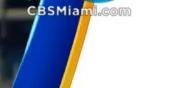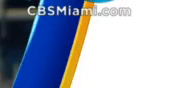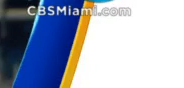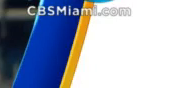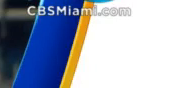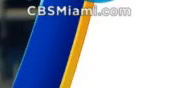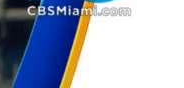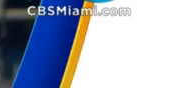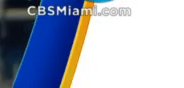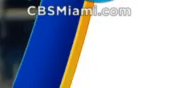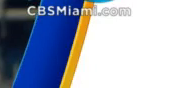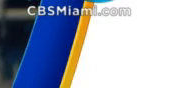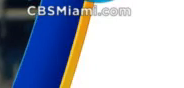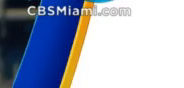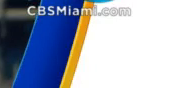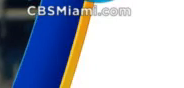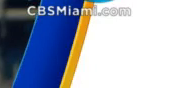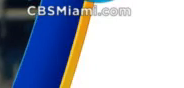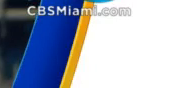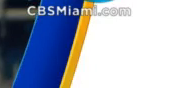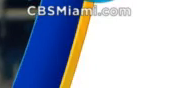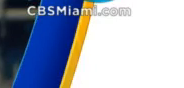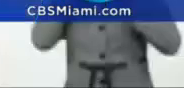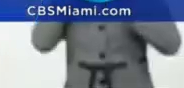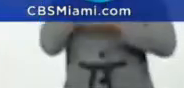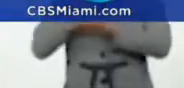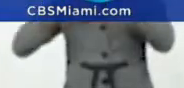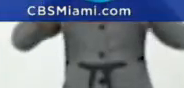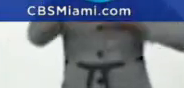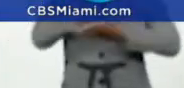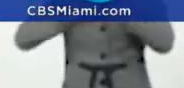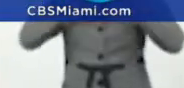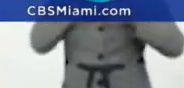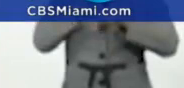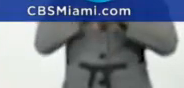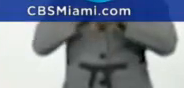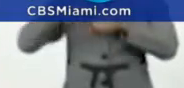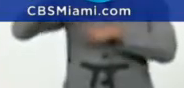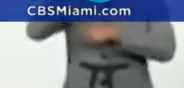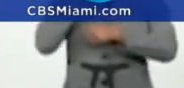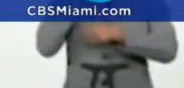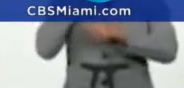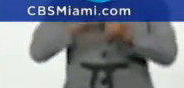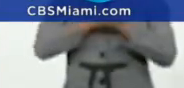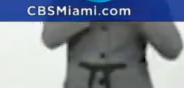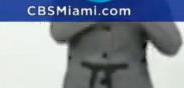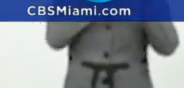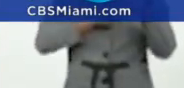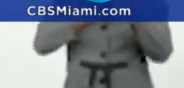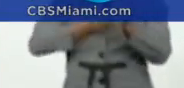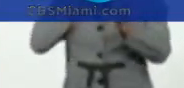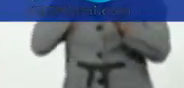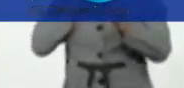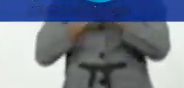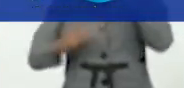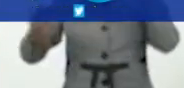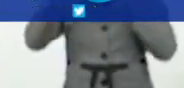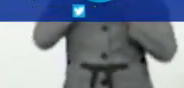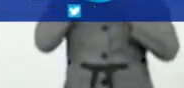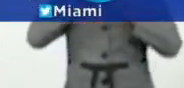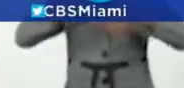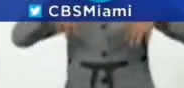Miguel Díaz-Canel is the new head of the Communist Party in Cuba. This comes as Raúl Castro officially announced his retirement last Friday.